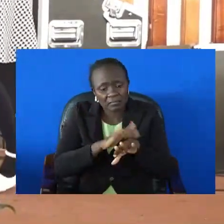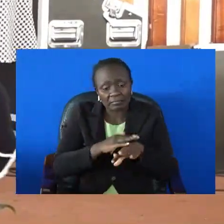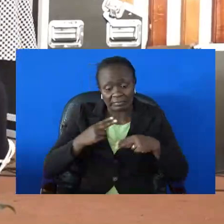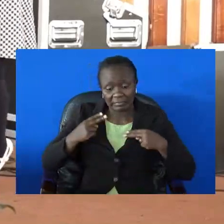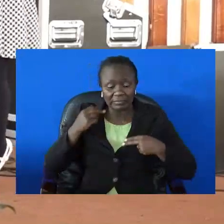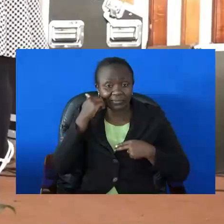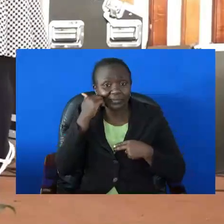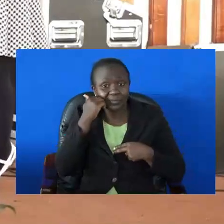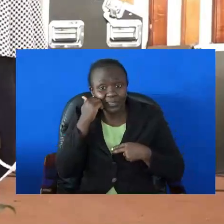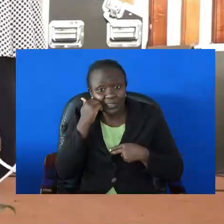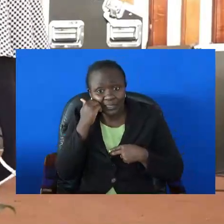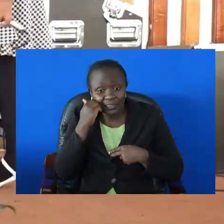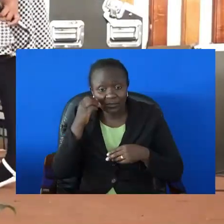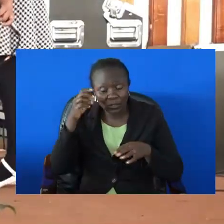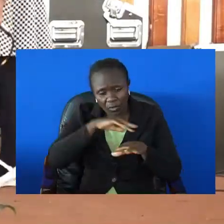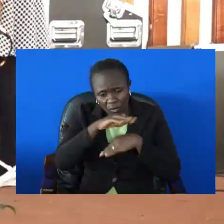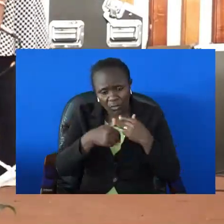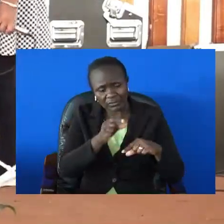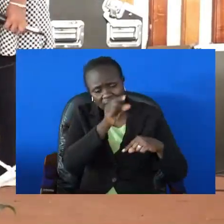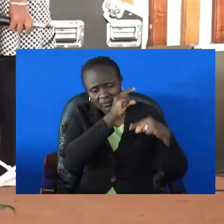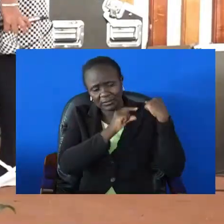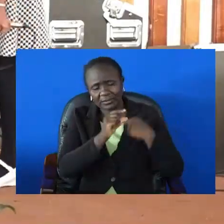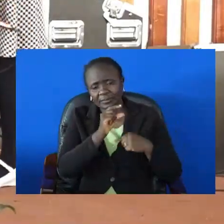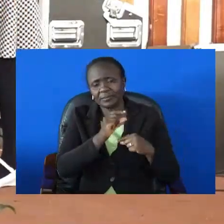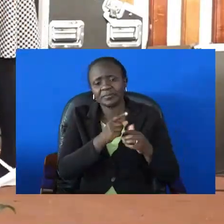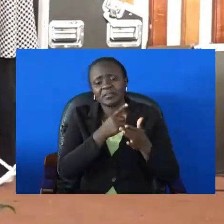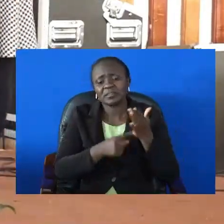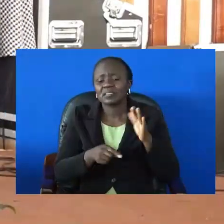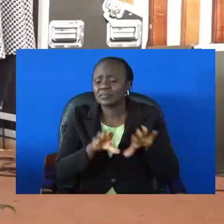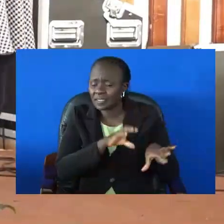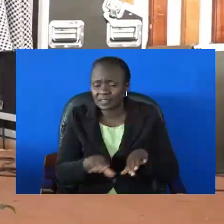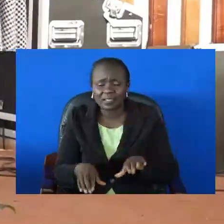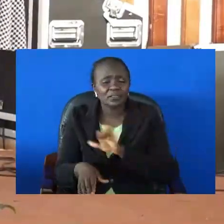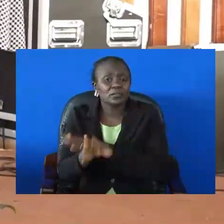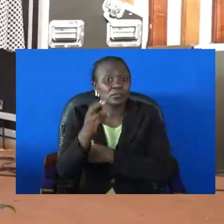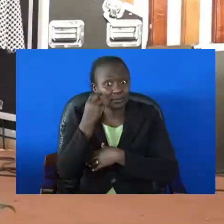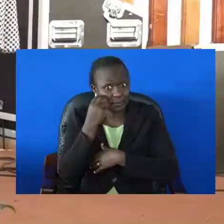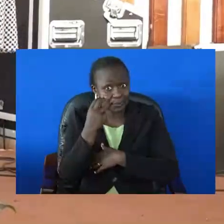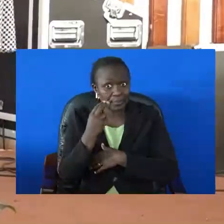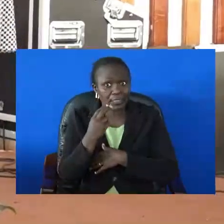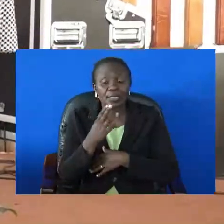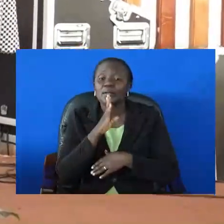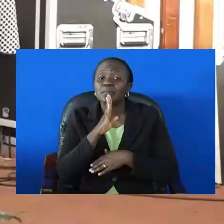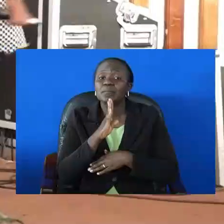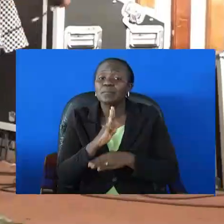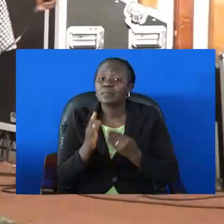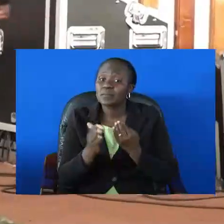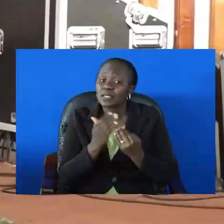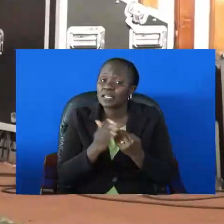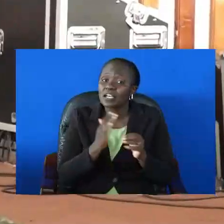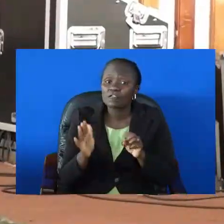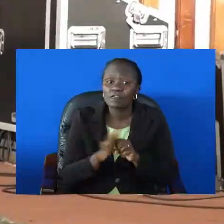and your descendants. Oh God, what have I done? God sees. Be careful.